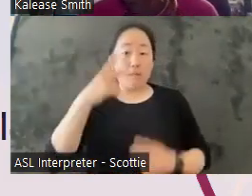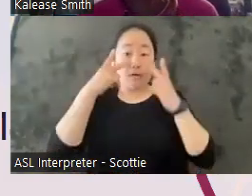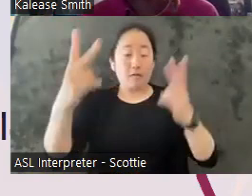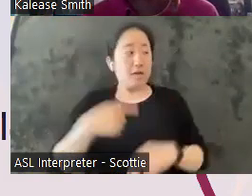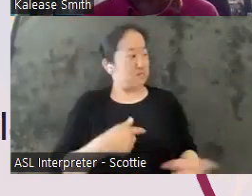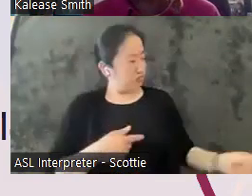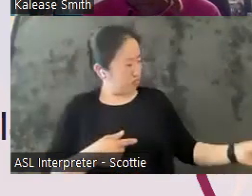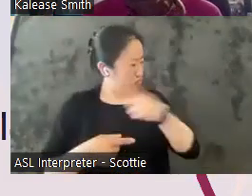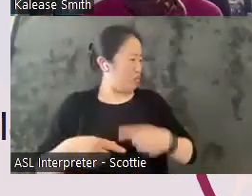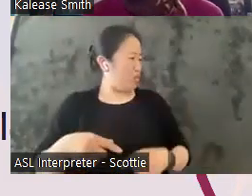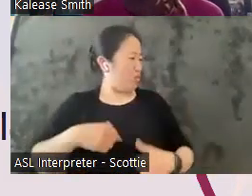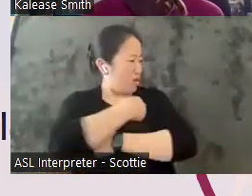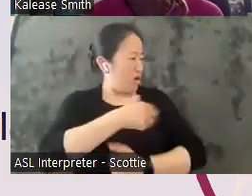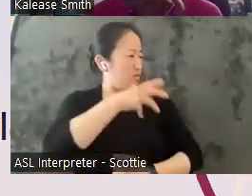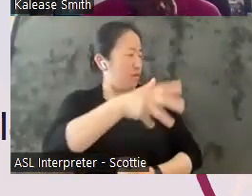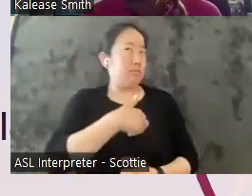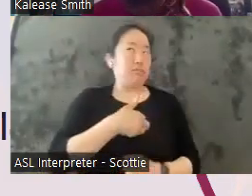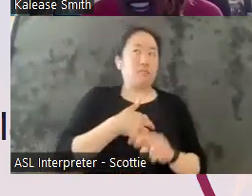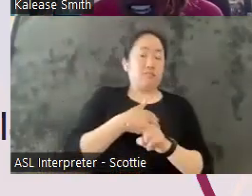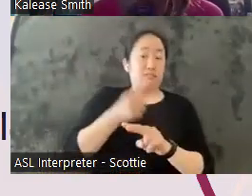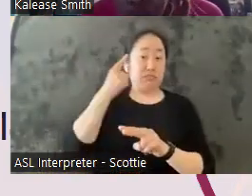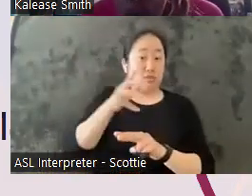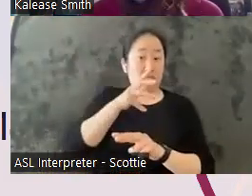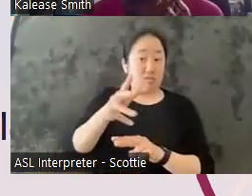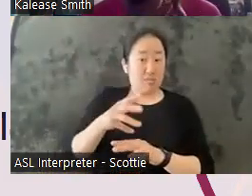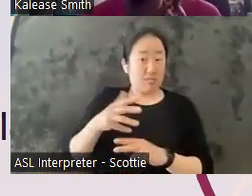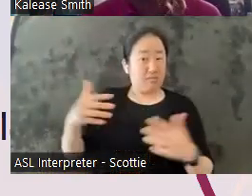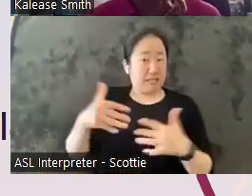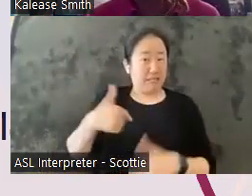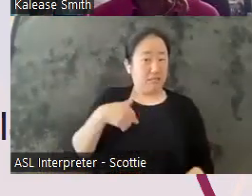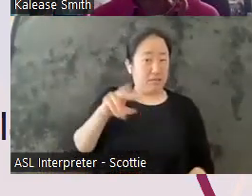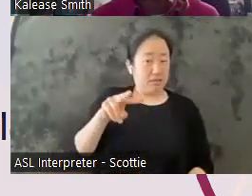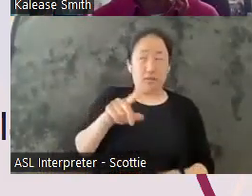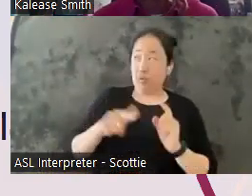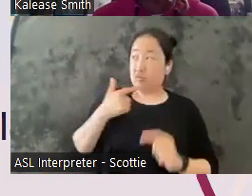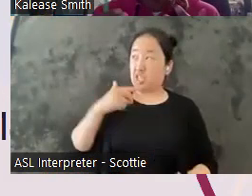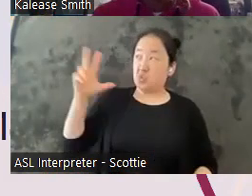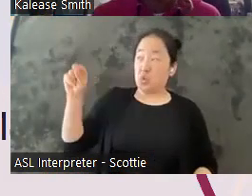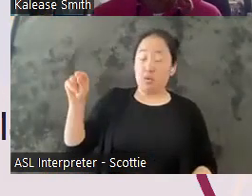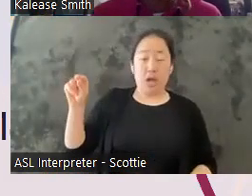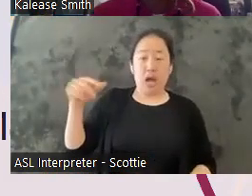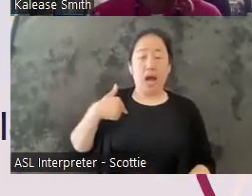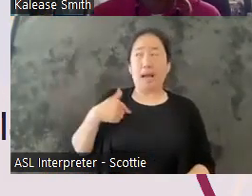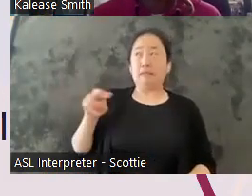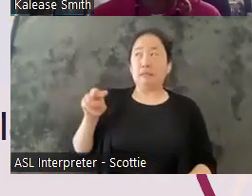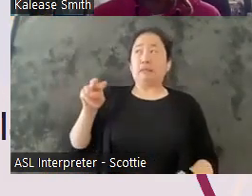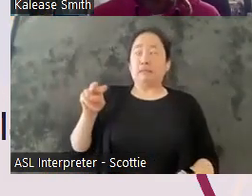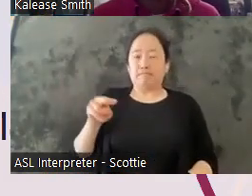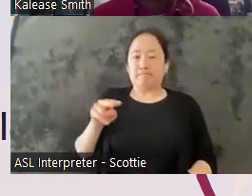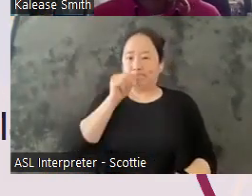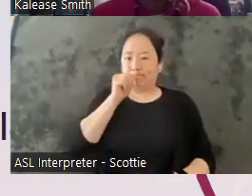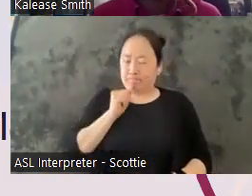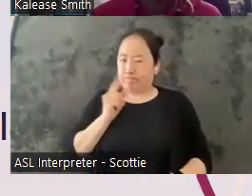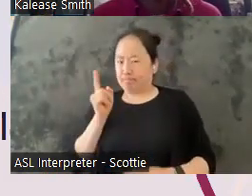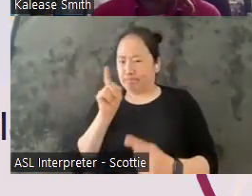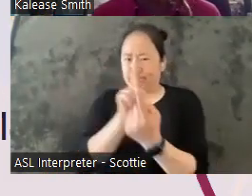of scary. I didn't want to hug grandma, but did I dare say no? No, I wouldn't have hugged grandma. But giving kids that option, even